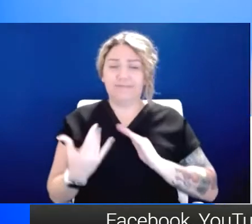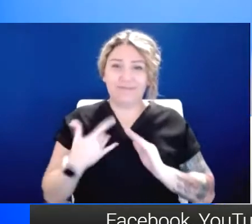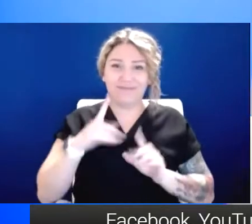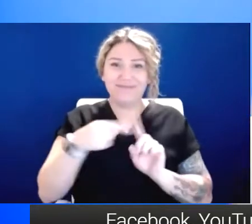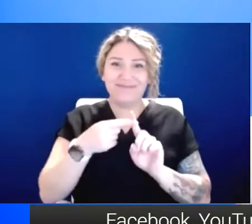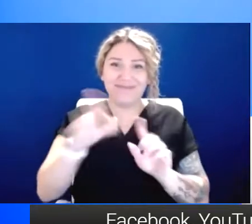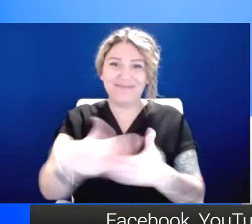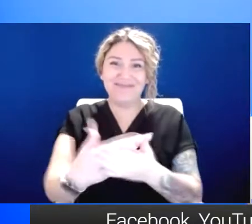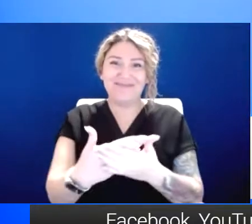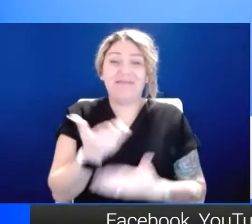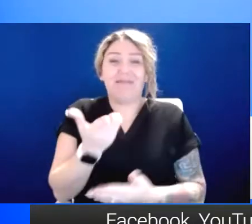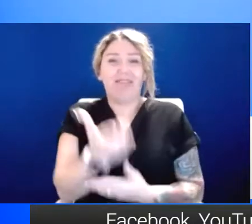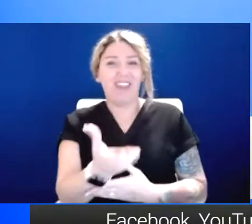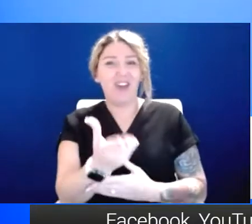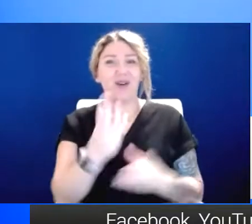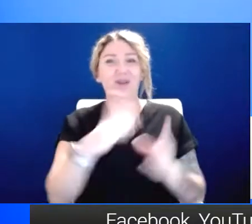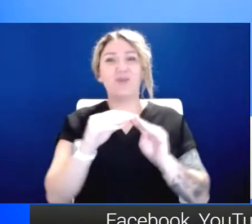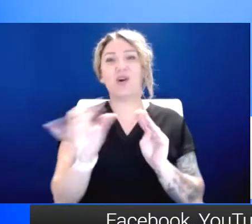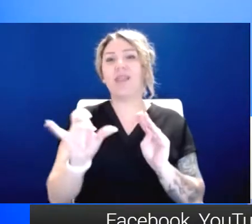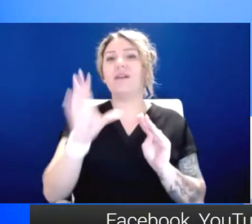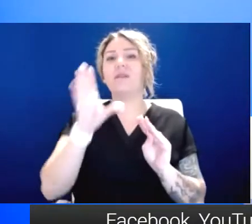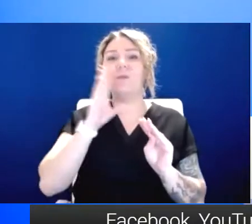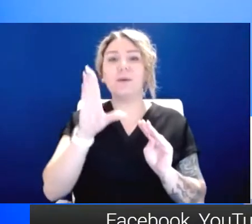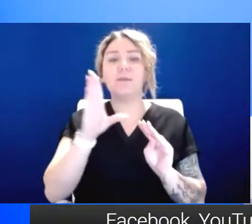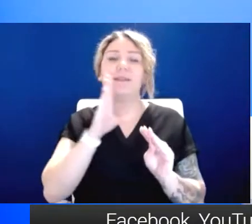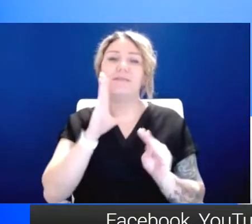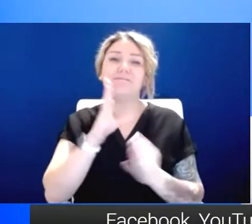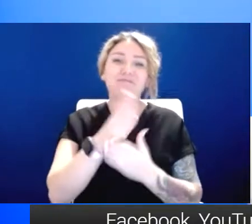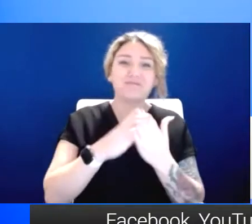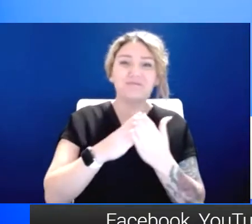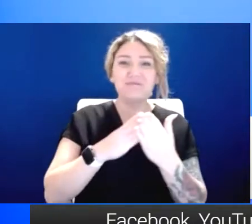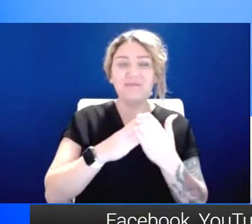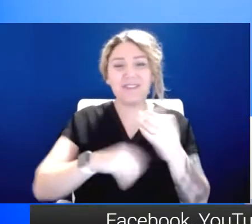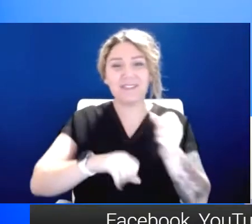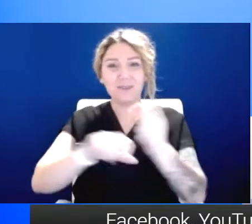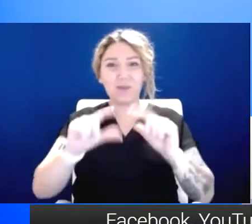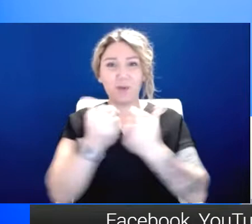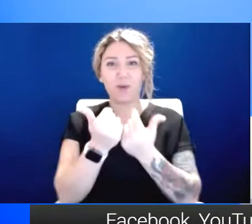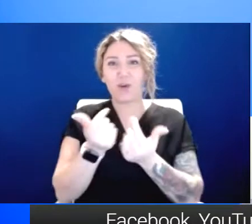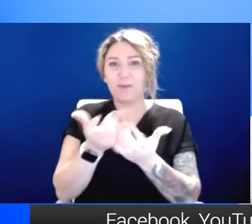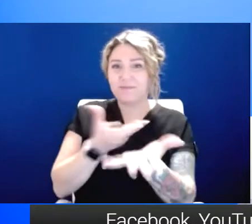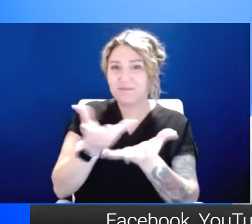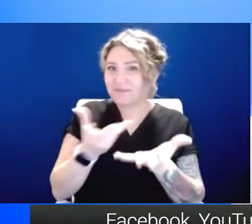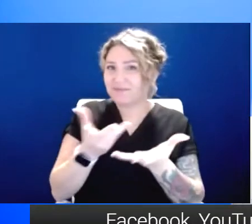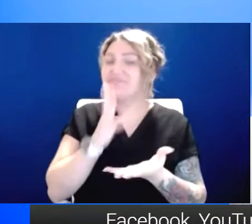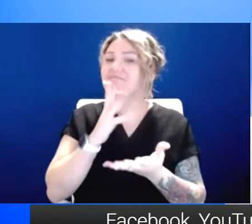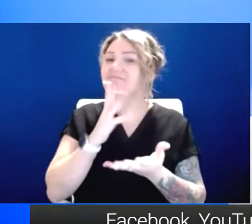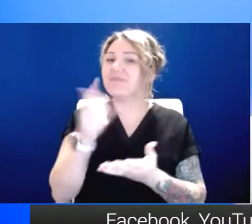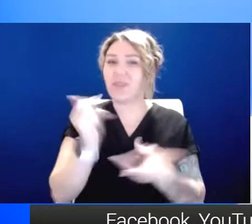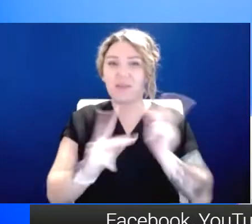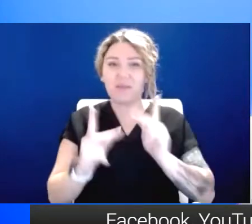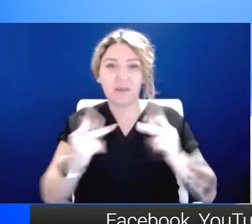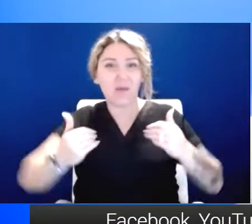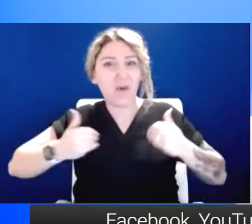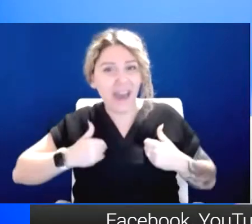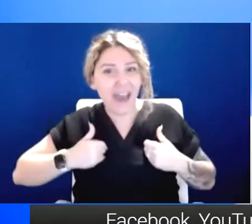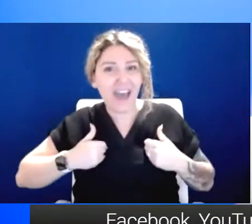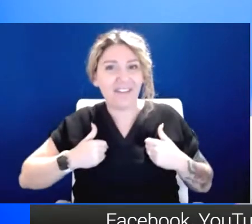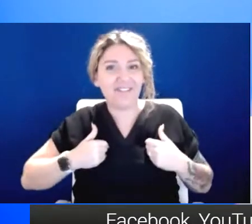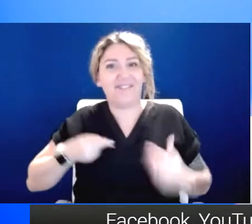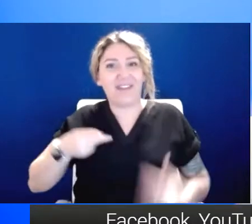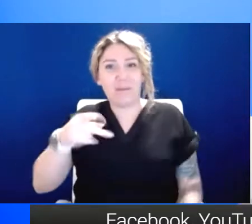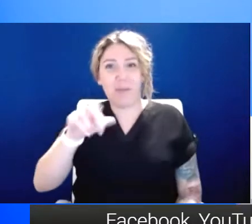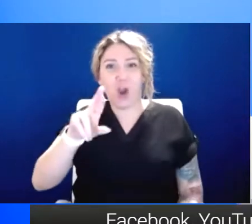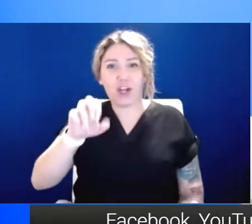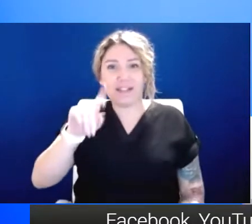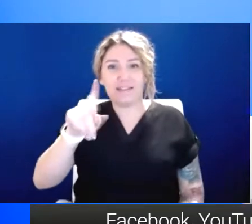women are more likely to go and be part of support groups and talk to other people with Parkinson's. Men are much more hesitant in going